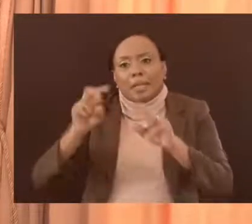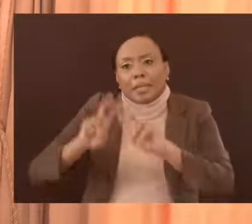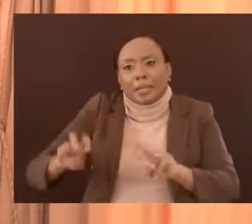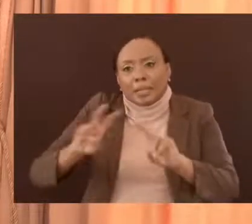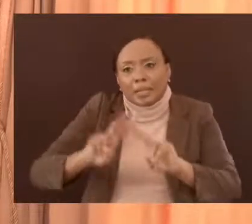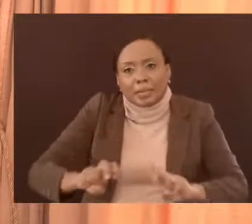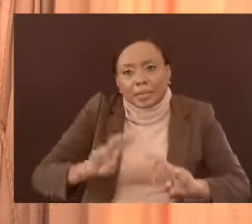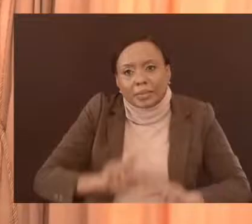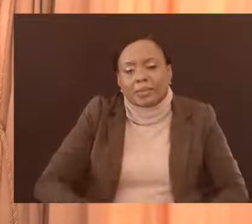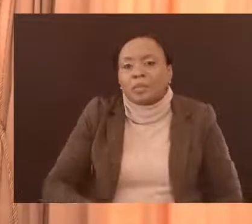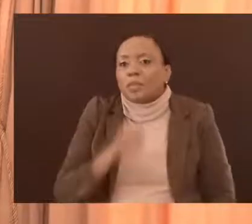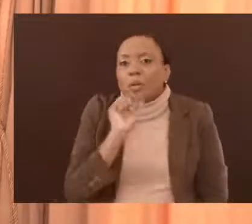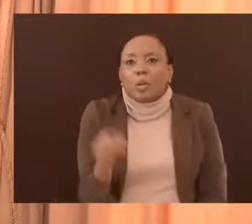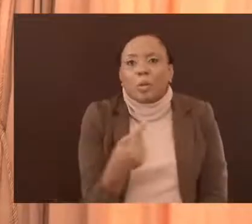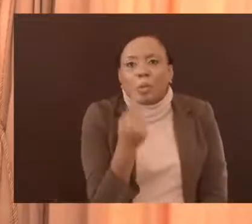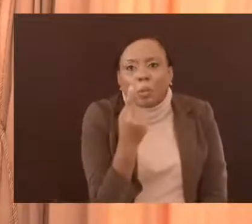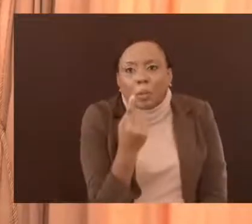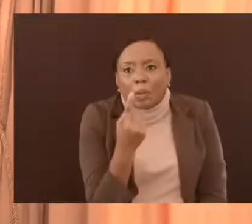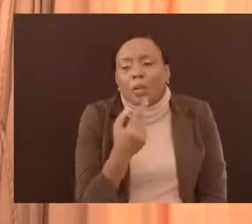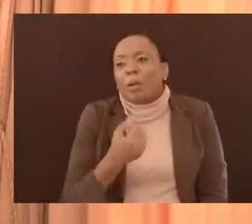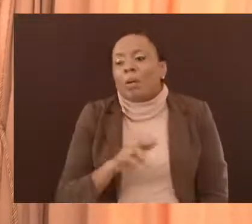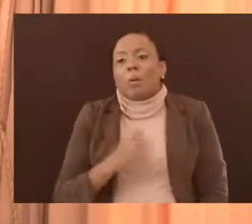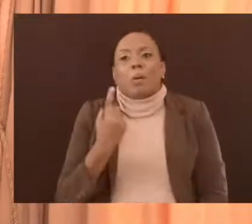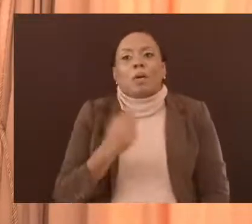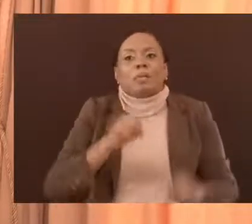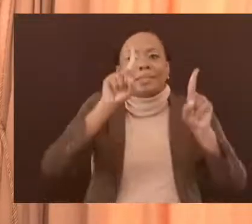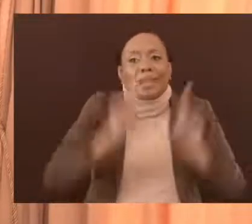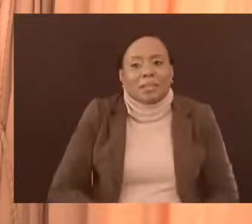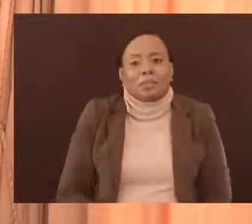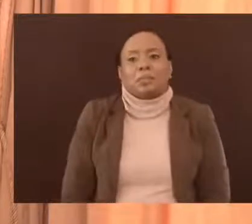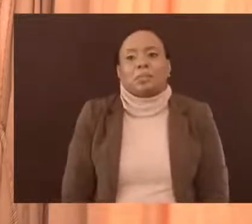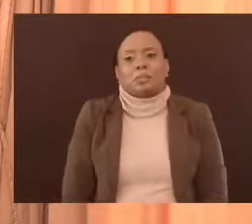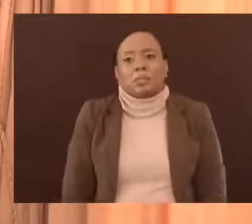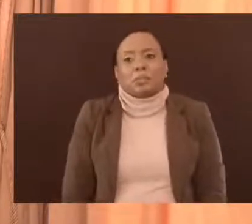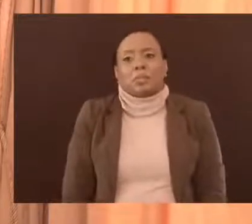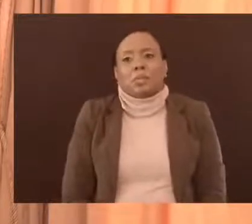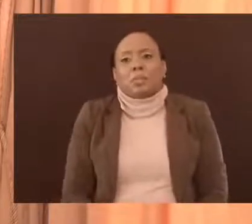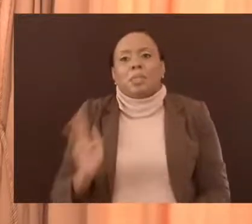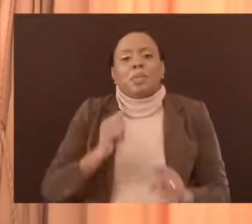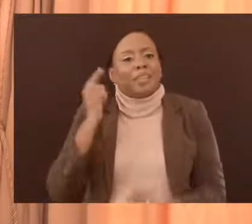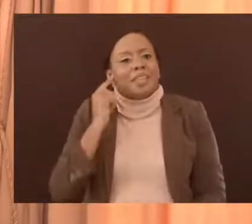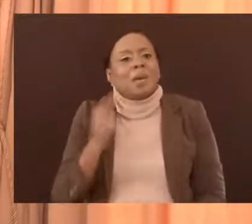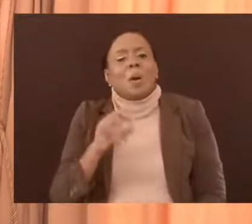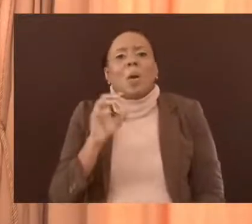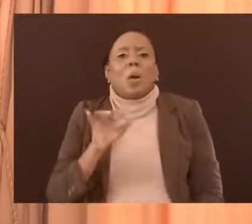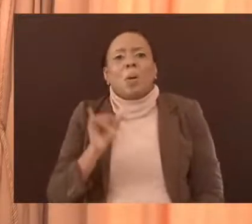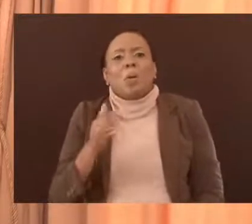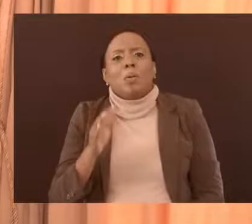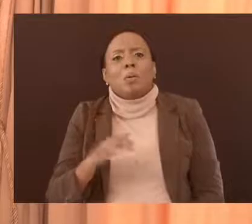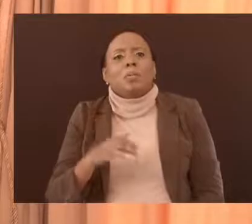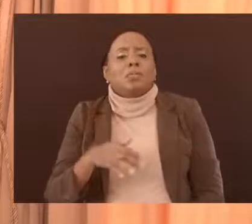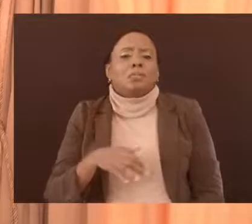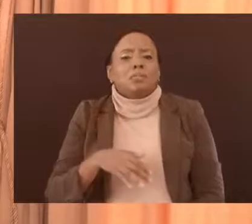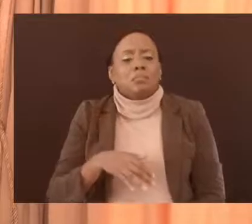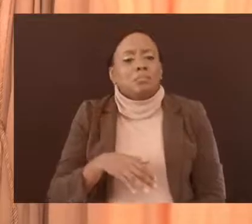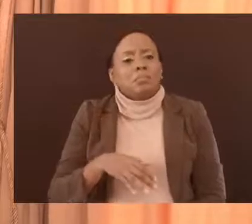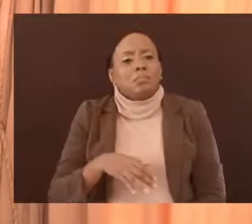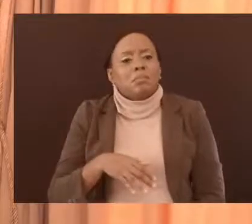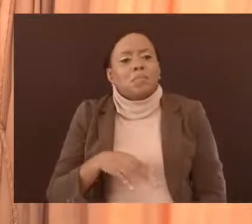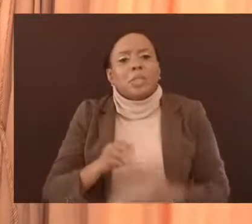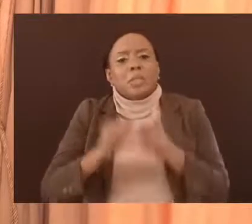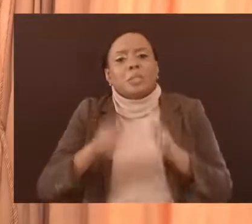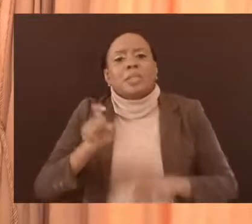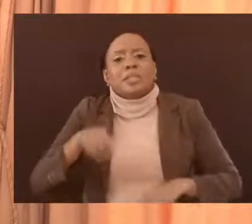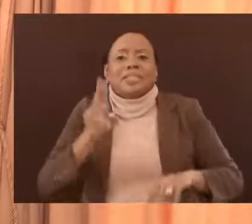said assessments and not only tests. Because when we think of assessment, we often think about tests, but we will be